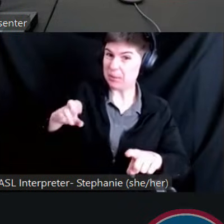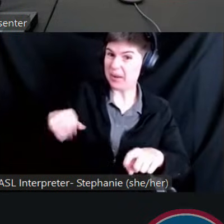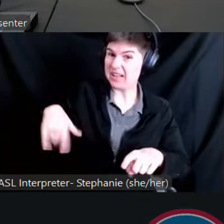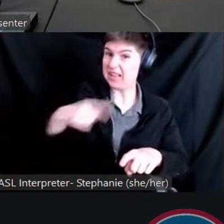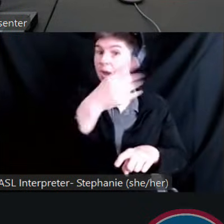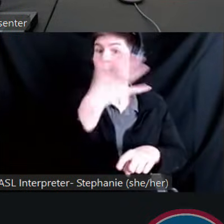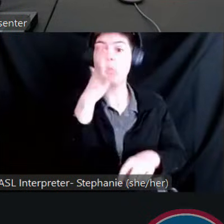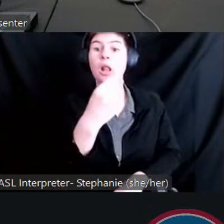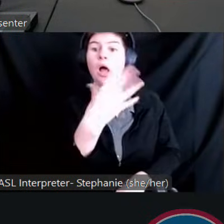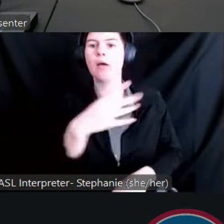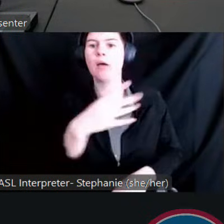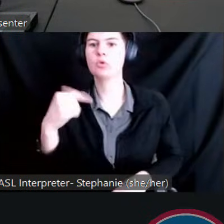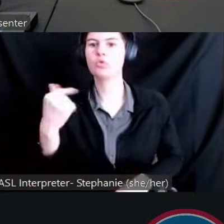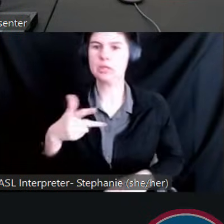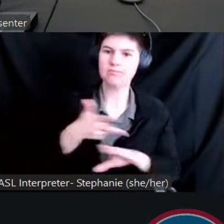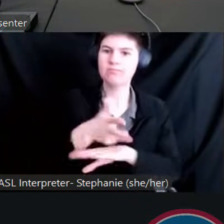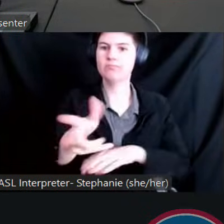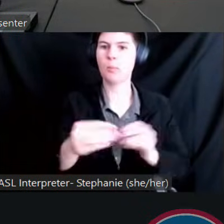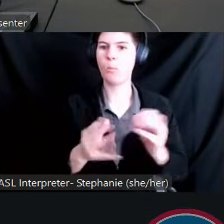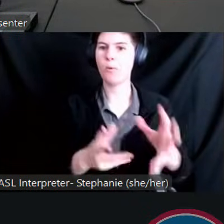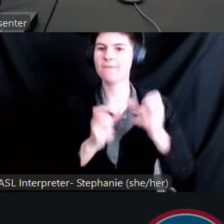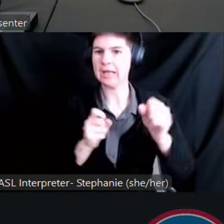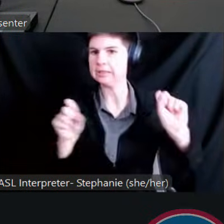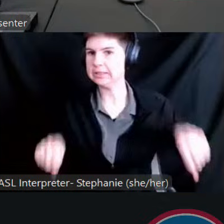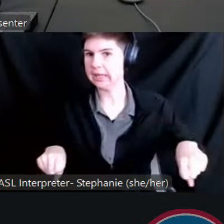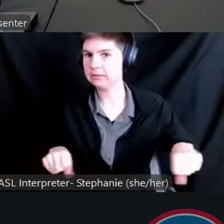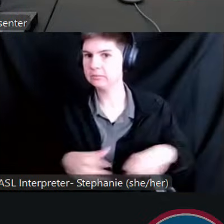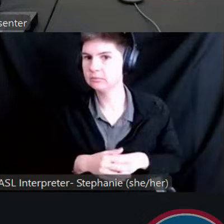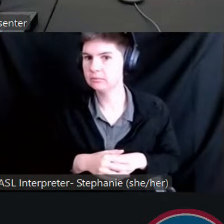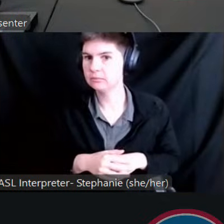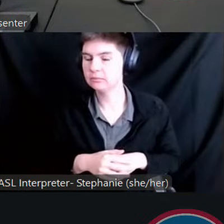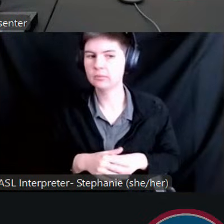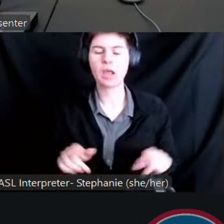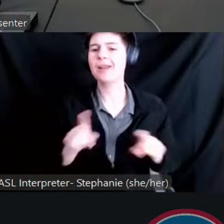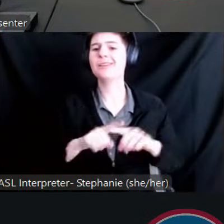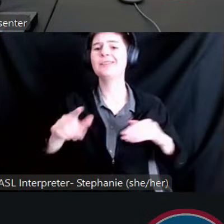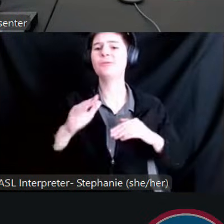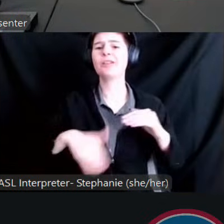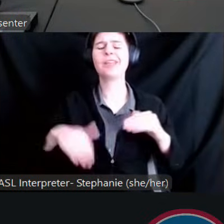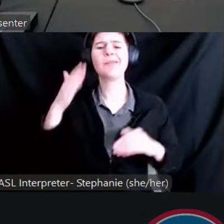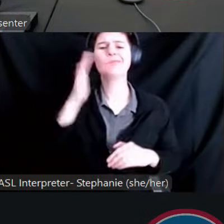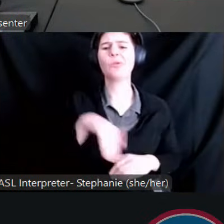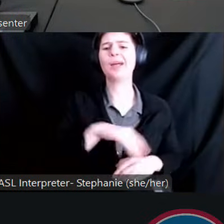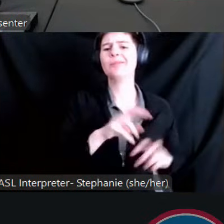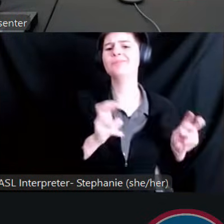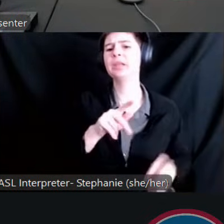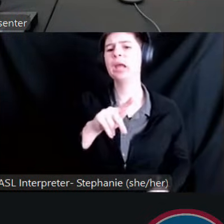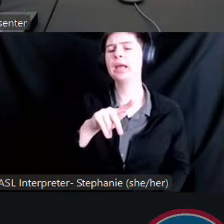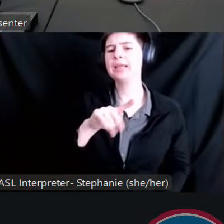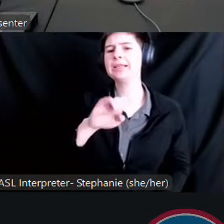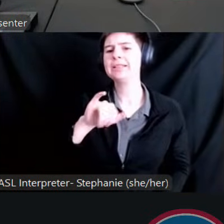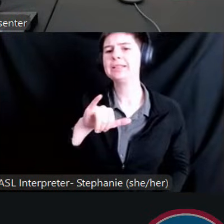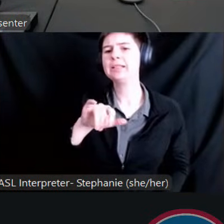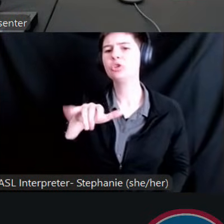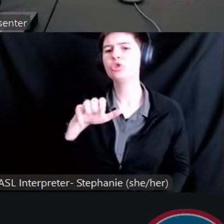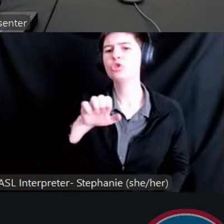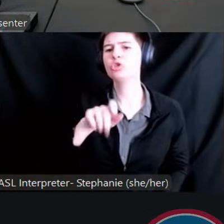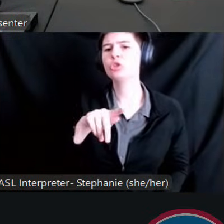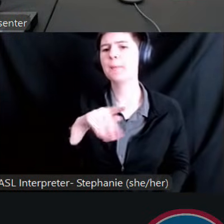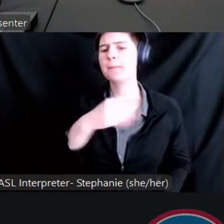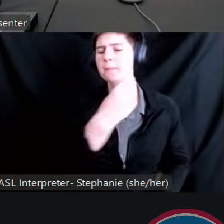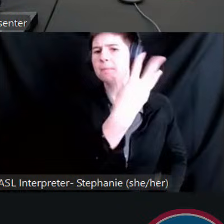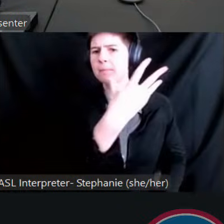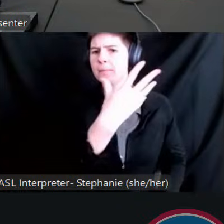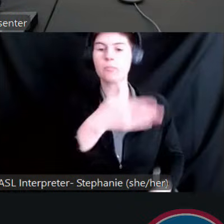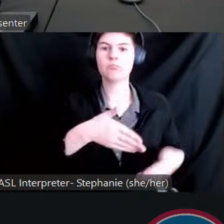because this is different than a queue jump signal that just allows buses through. But, as the bus is coming, all the traffic gets to go through and it moves the